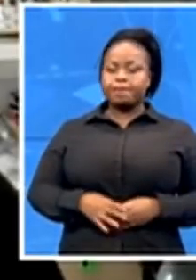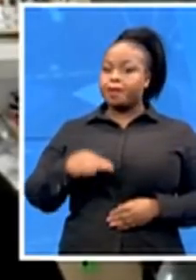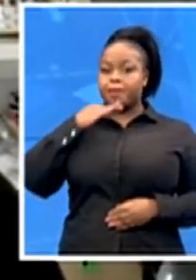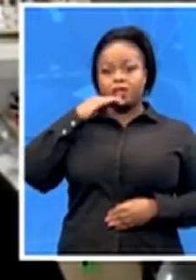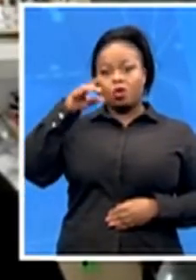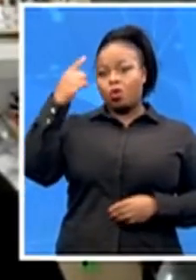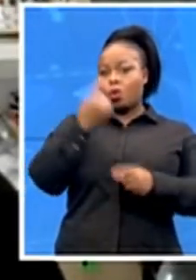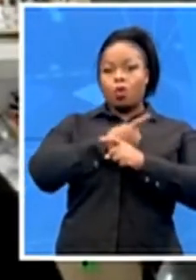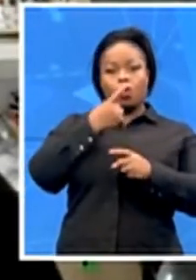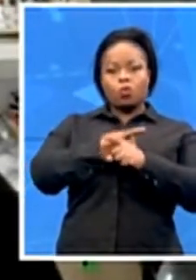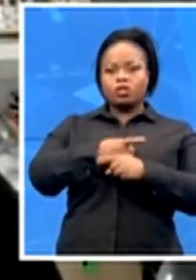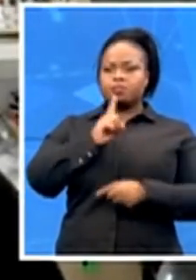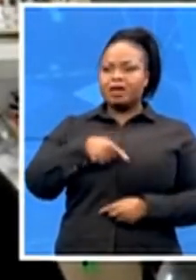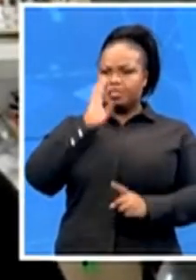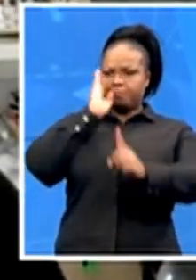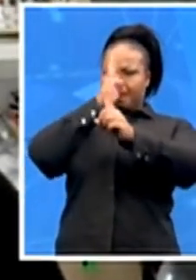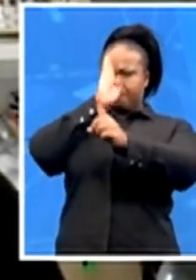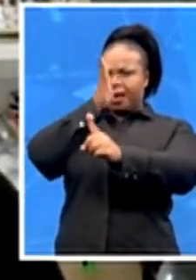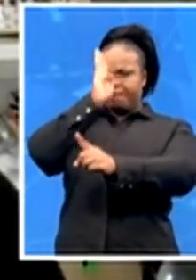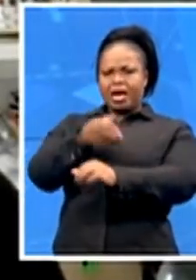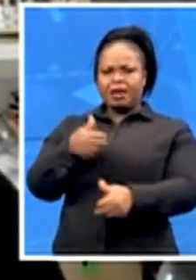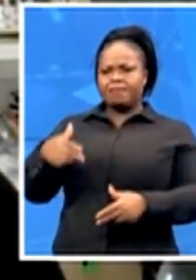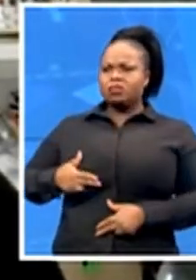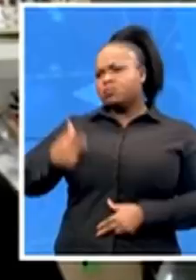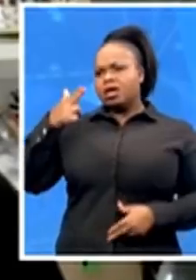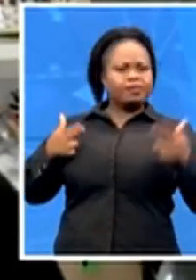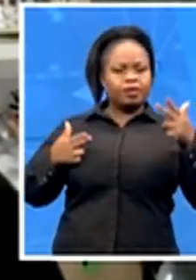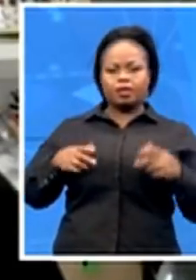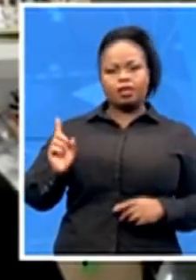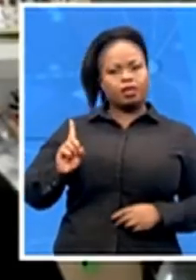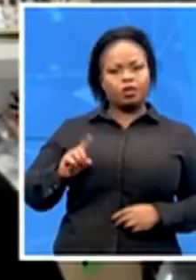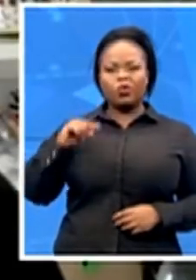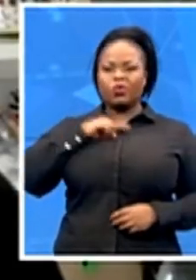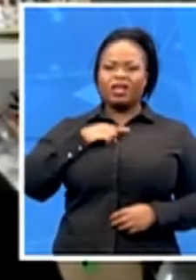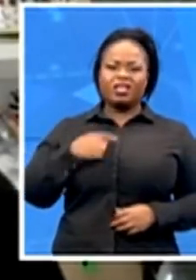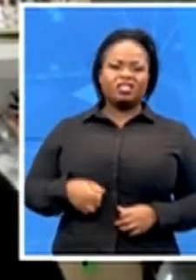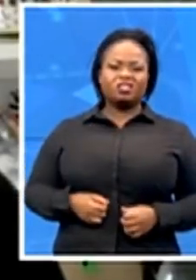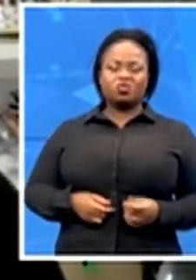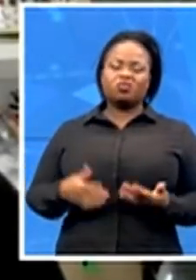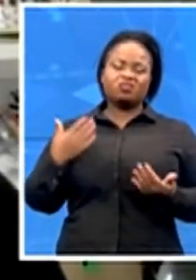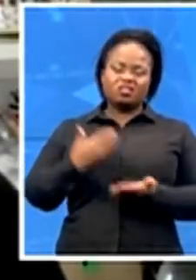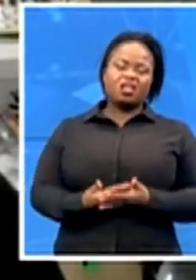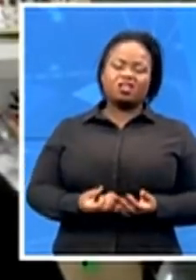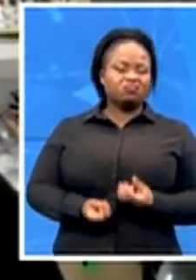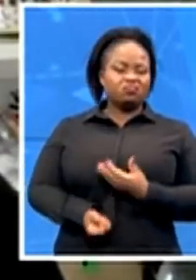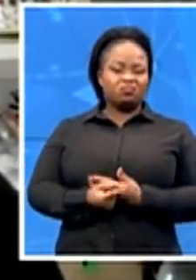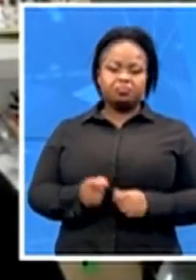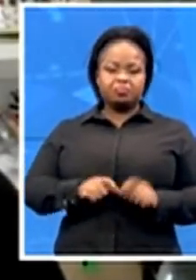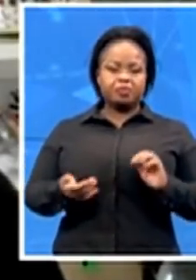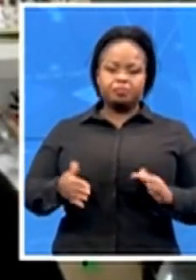using force, because then it leads to unnecessary loss of life, like what we've seen